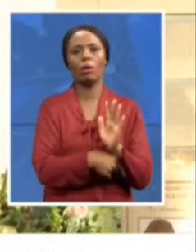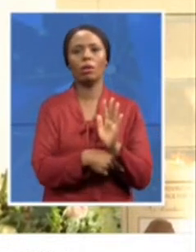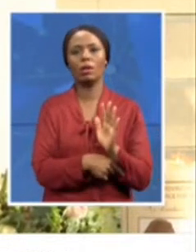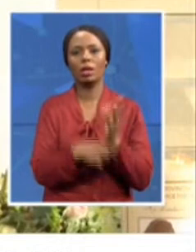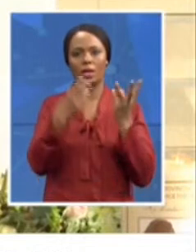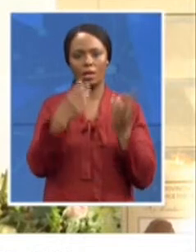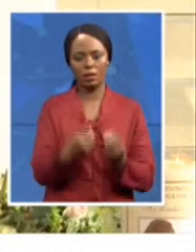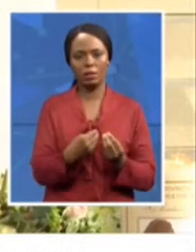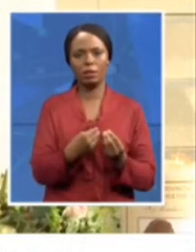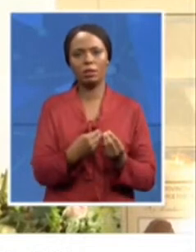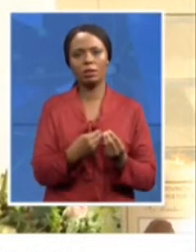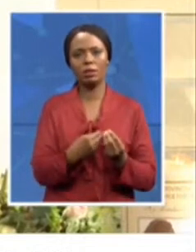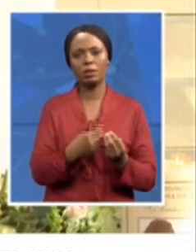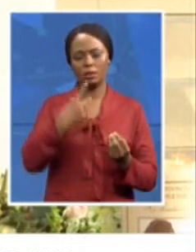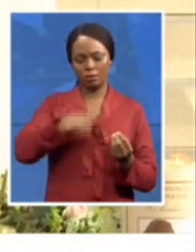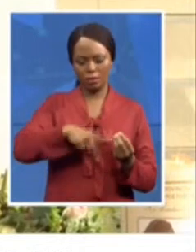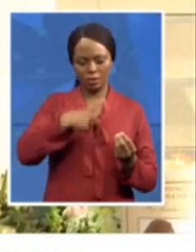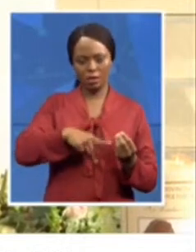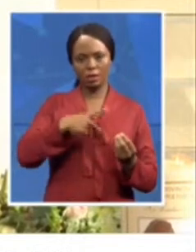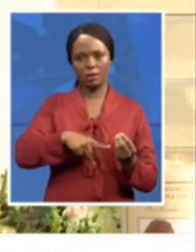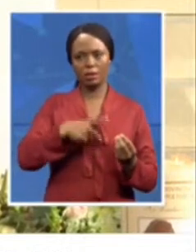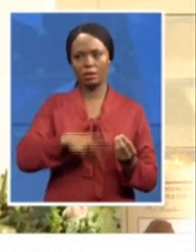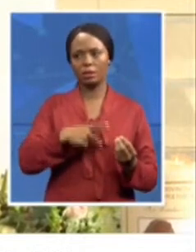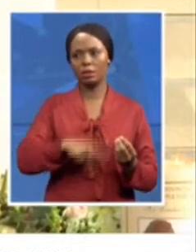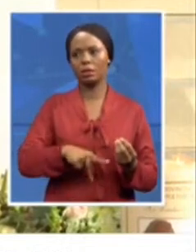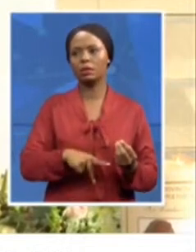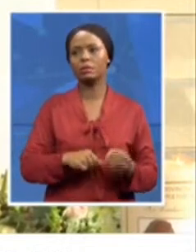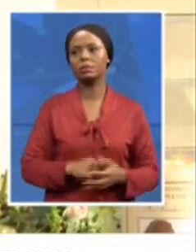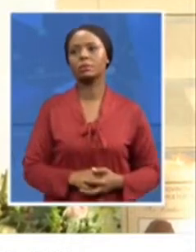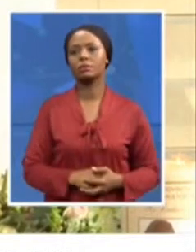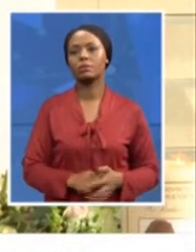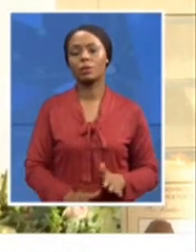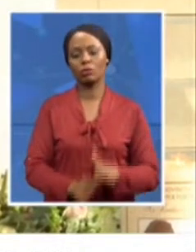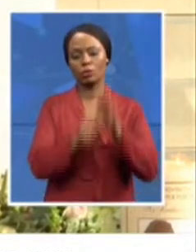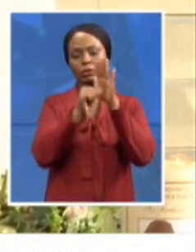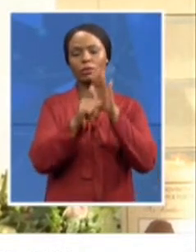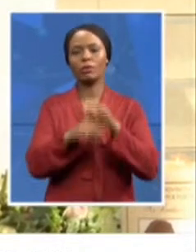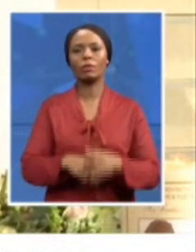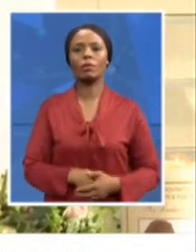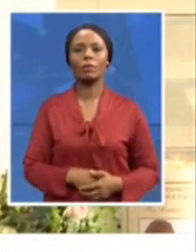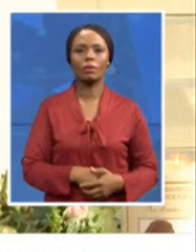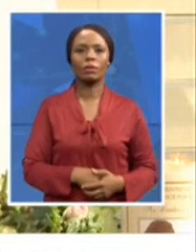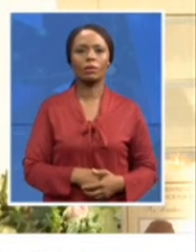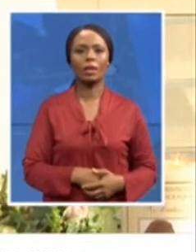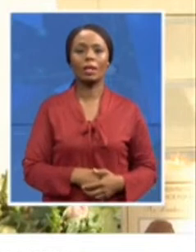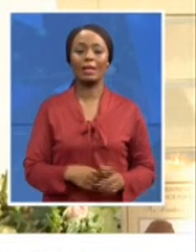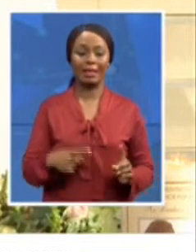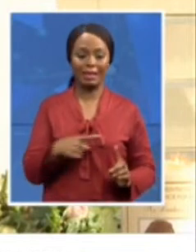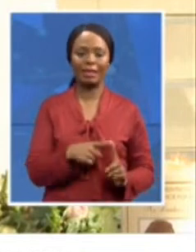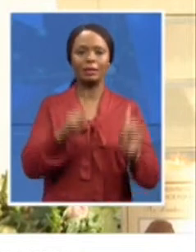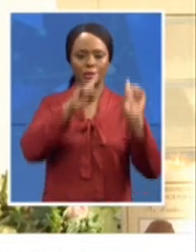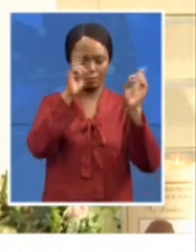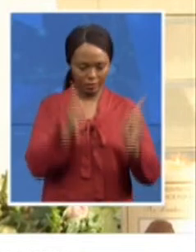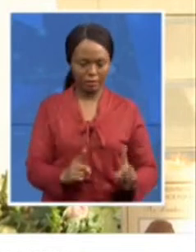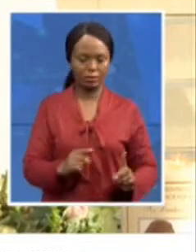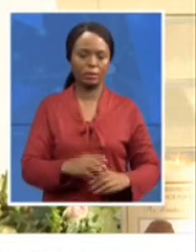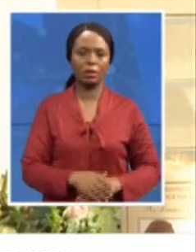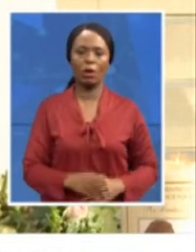grandmother. Gogo was consistent in every role and in every space that she